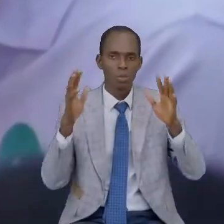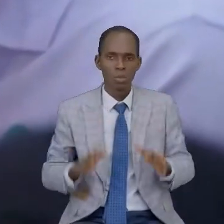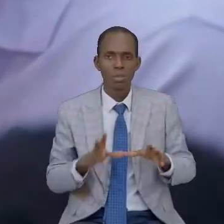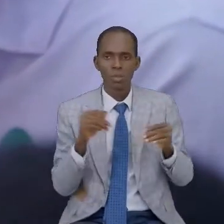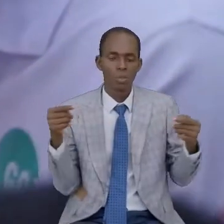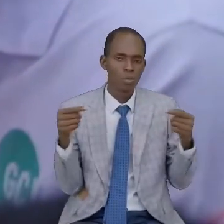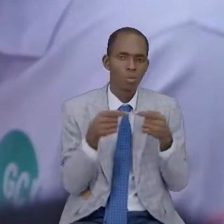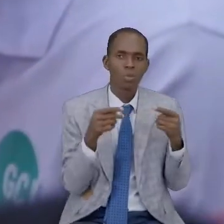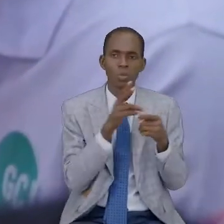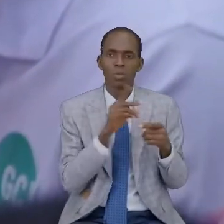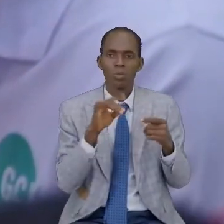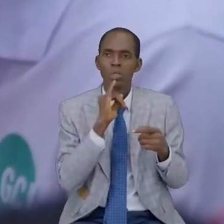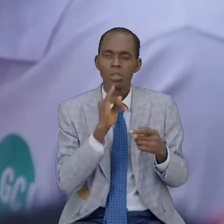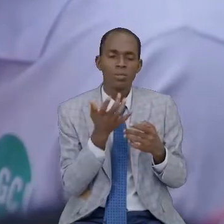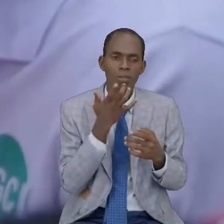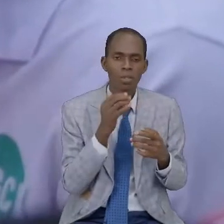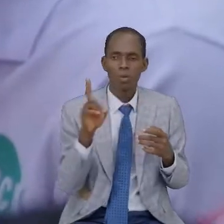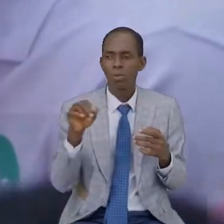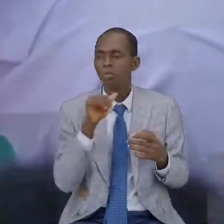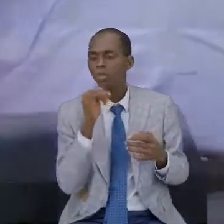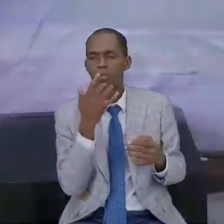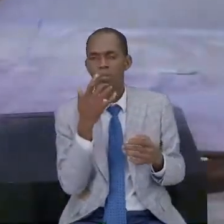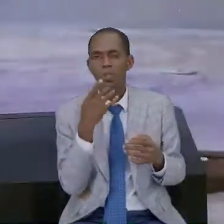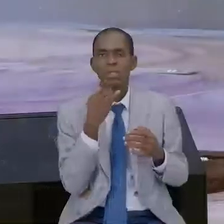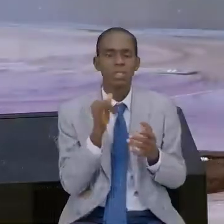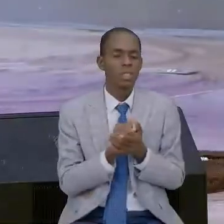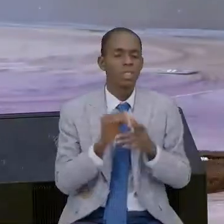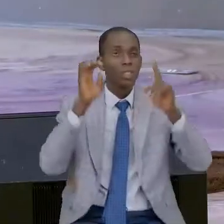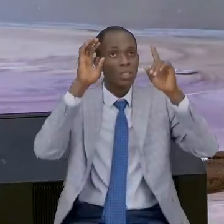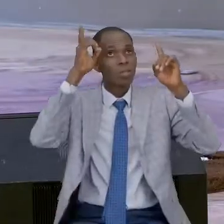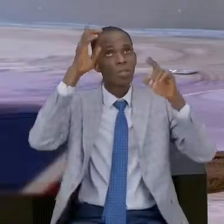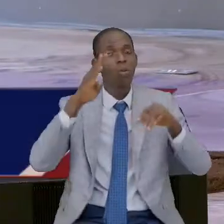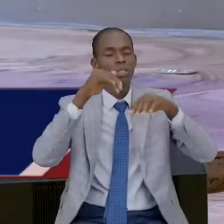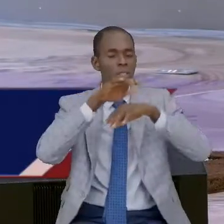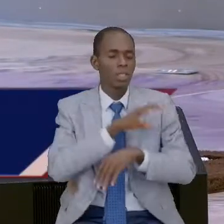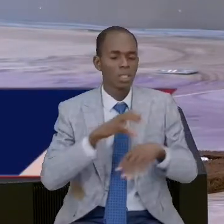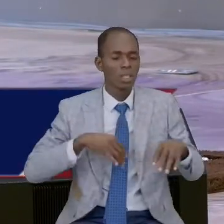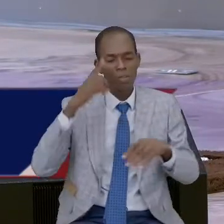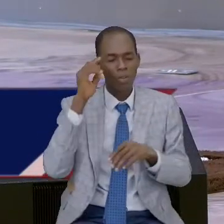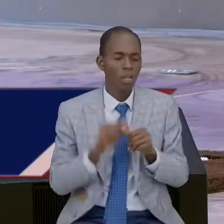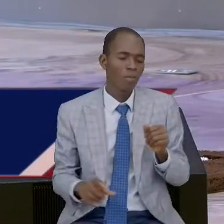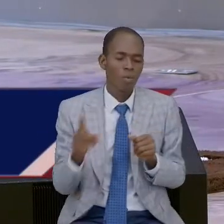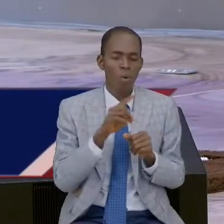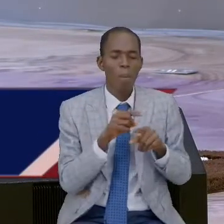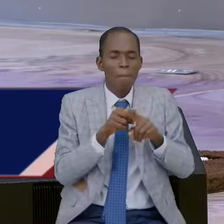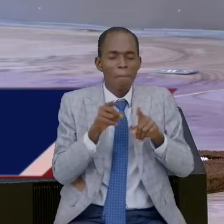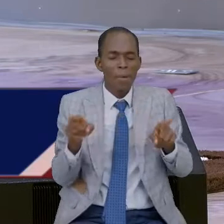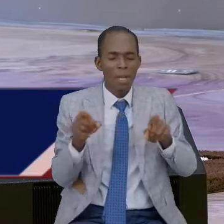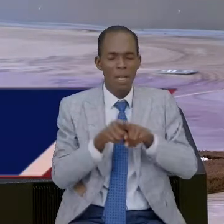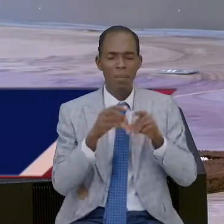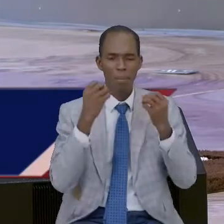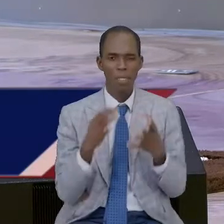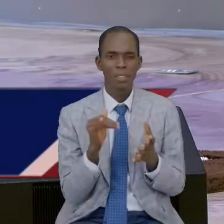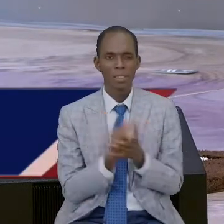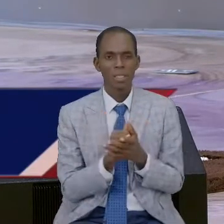partiality. He wants everyone to be saved. He sent Christ for everyone. But as many as received him, to